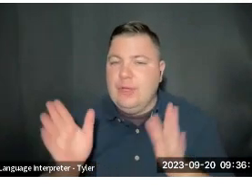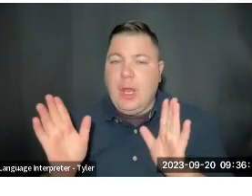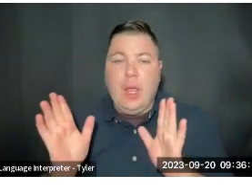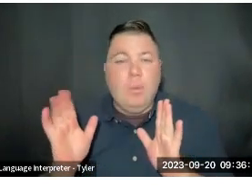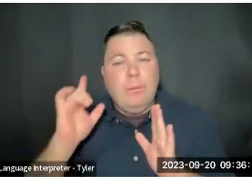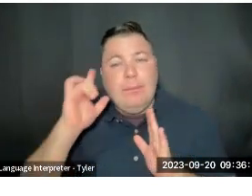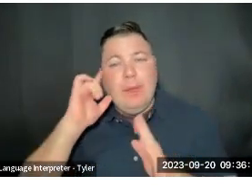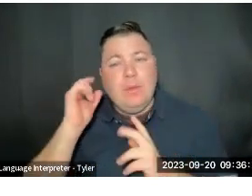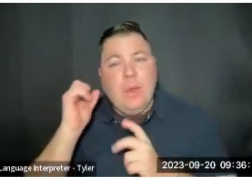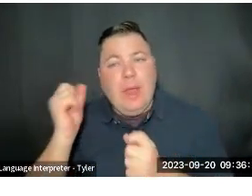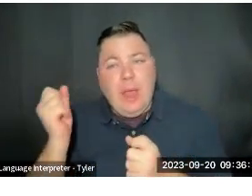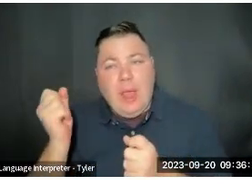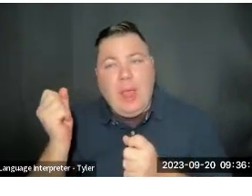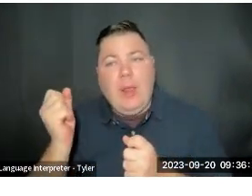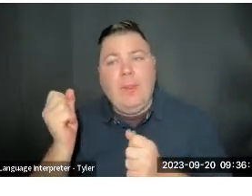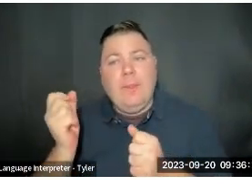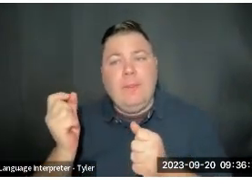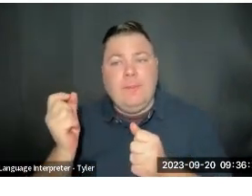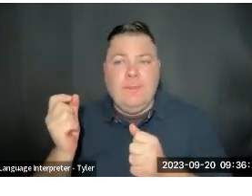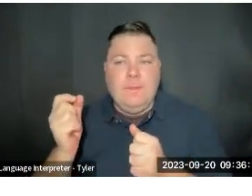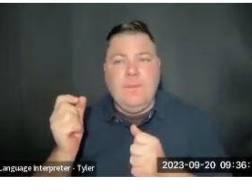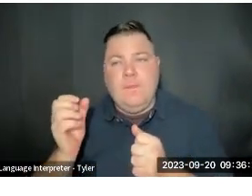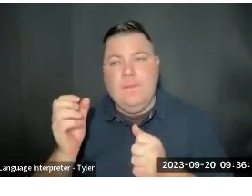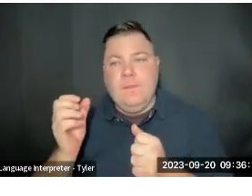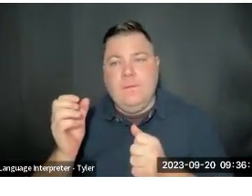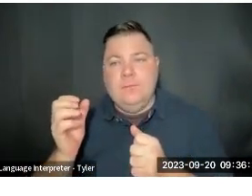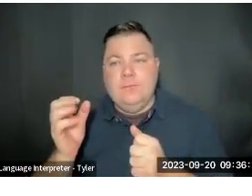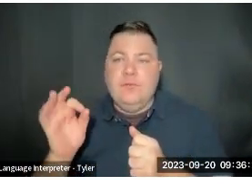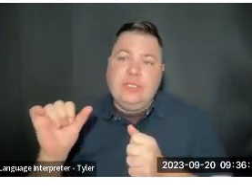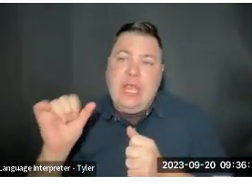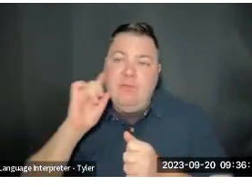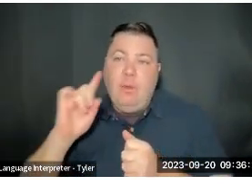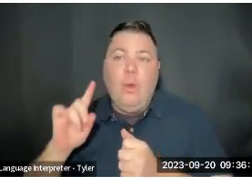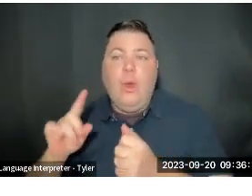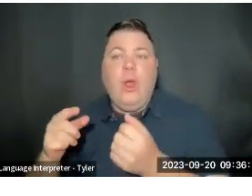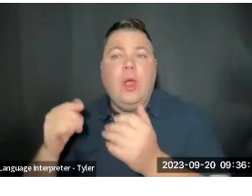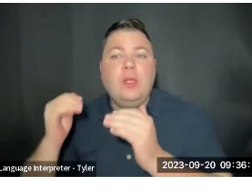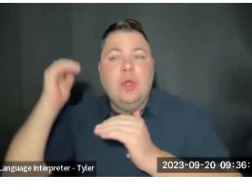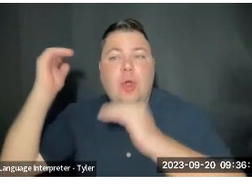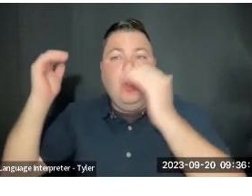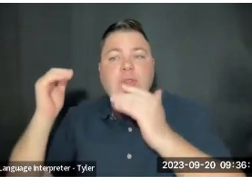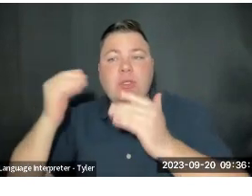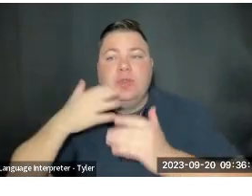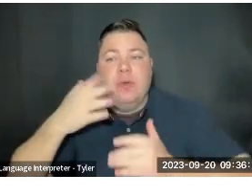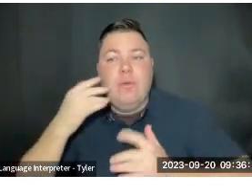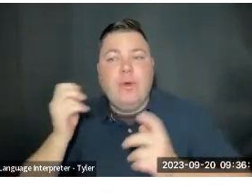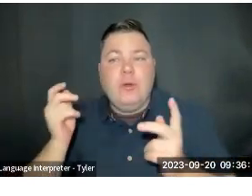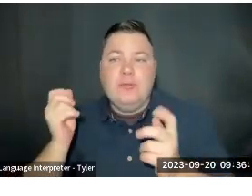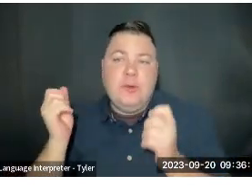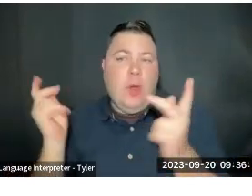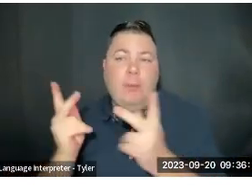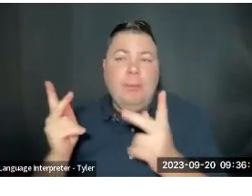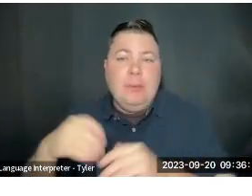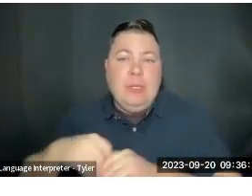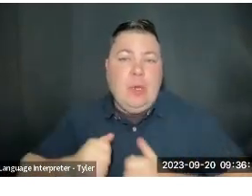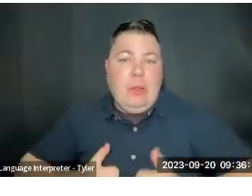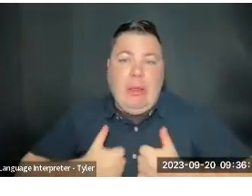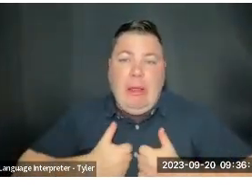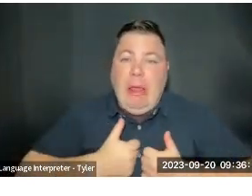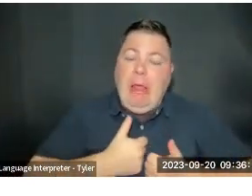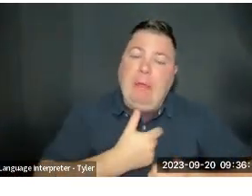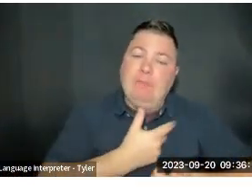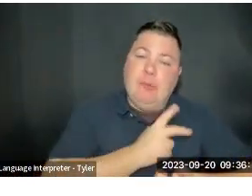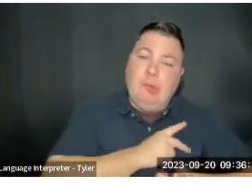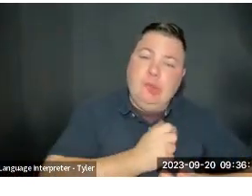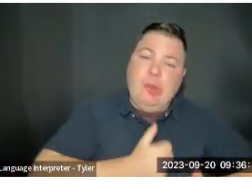health first aid for adults is great for everyone, in our lives, whether personal lives or work